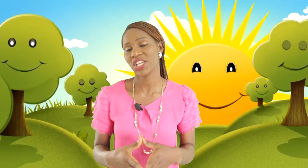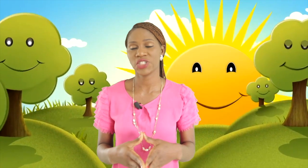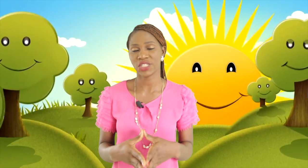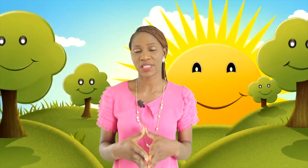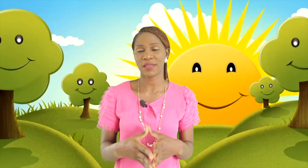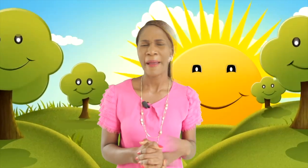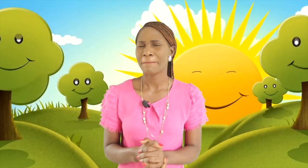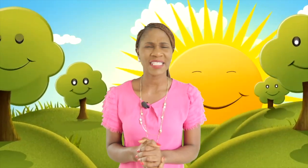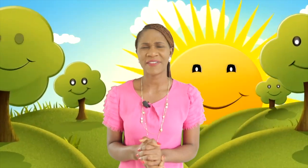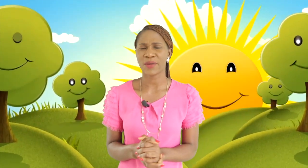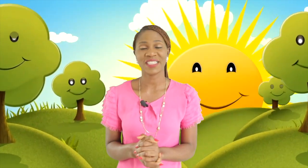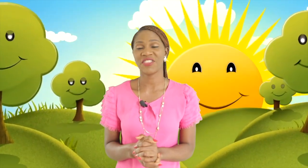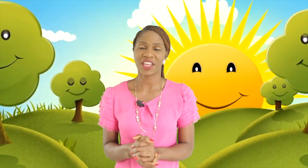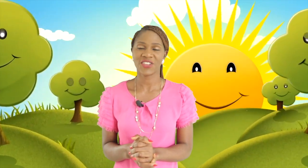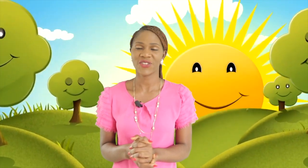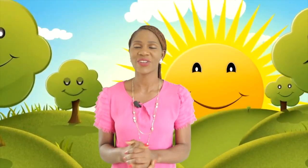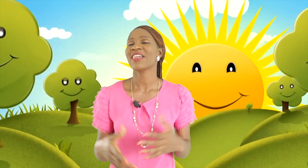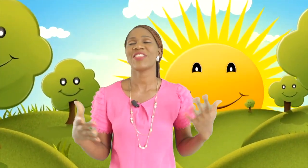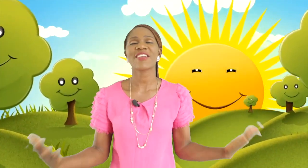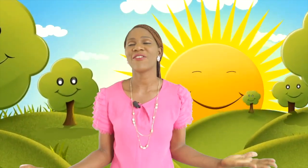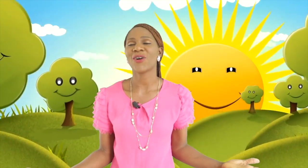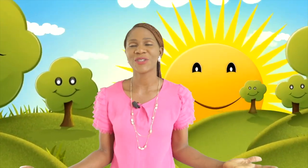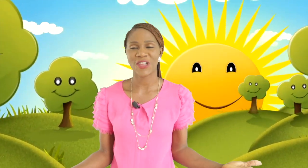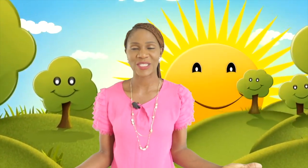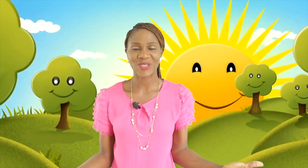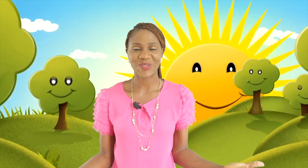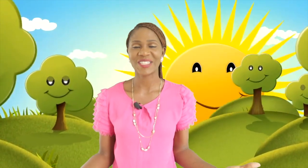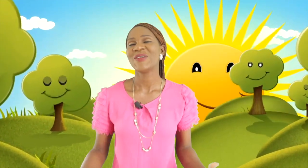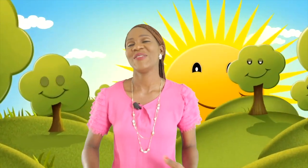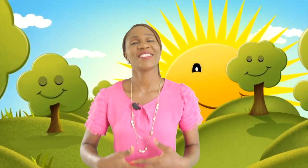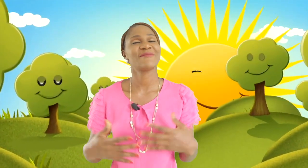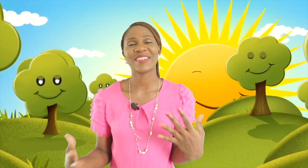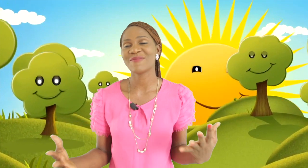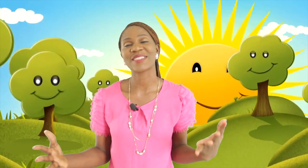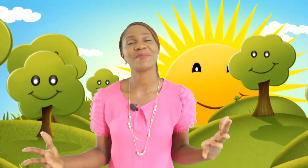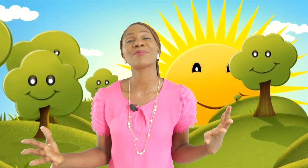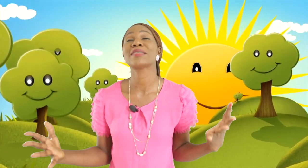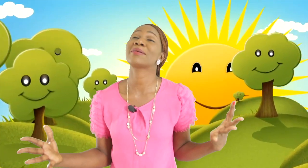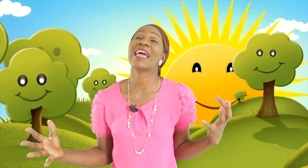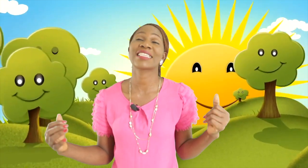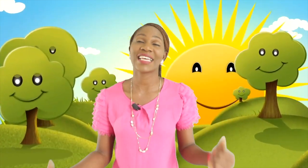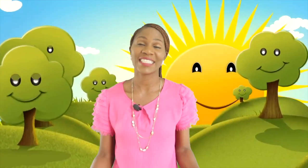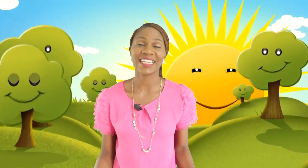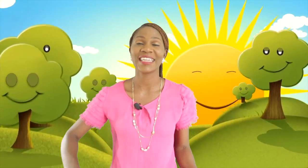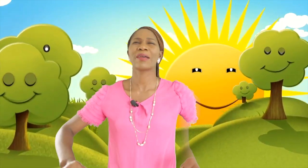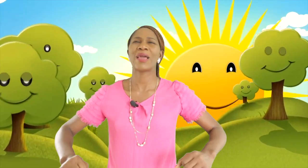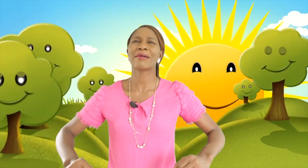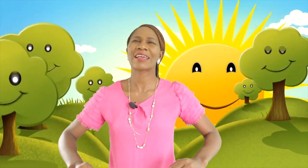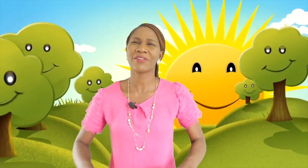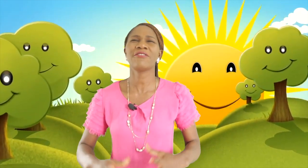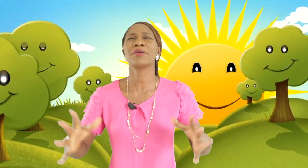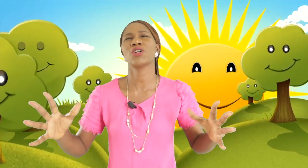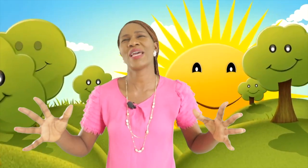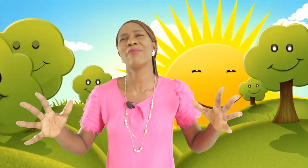it in Jesus' name. Mighty Father, we say thank you. Thank you for all that you are doing. We are super, super, super, super, super excited. We